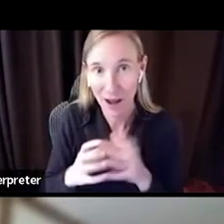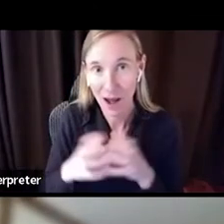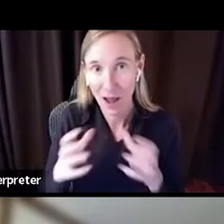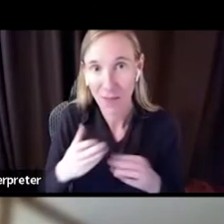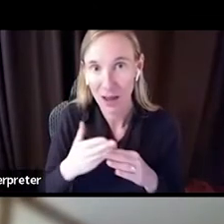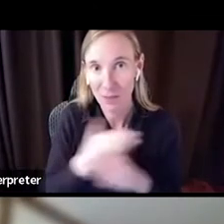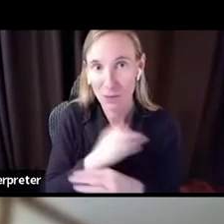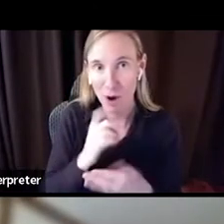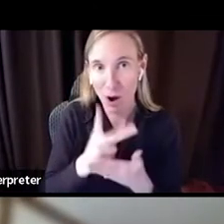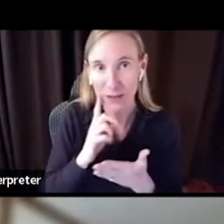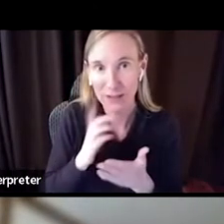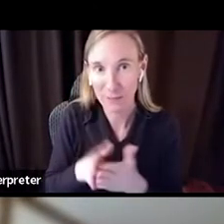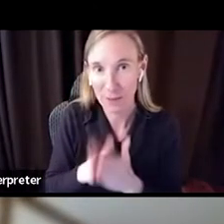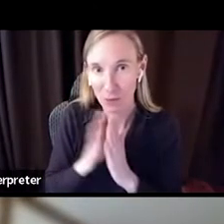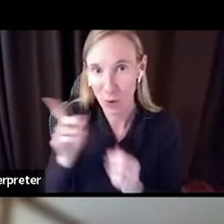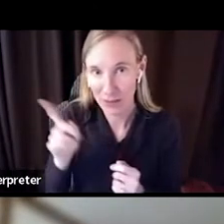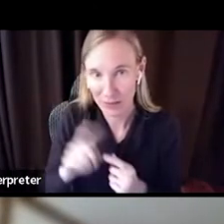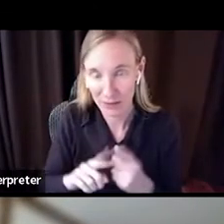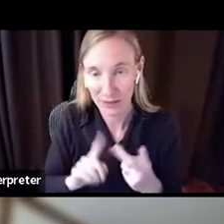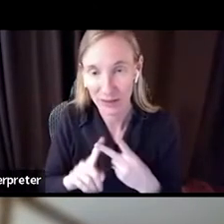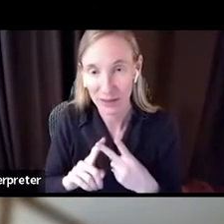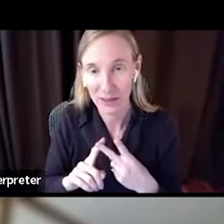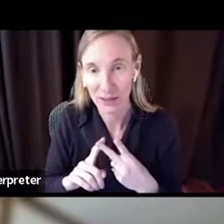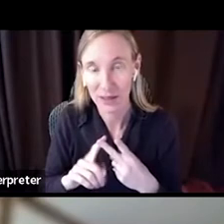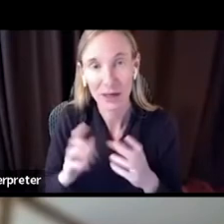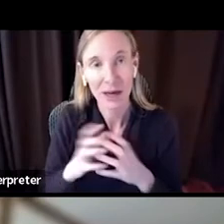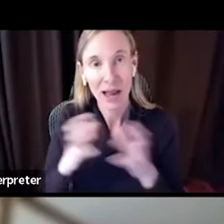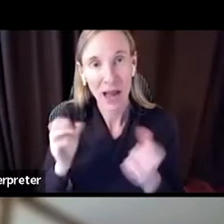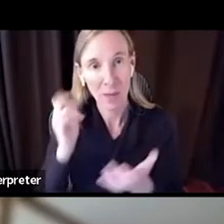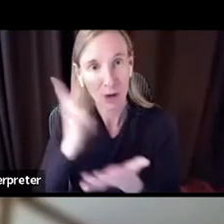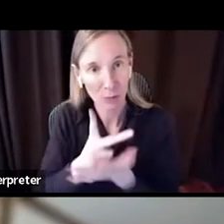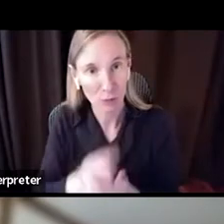have been requested and how many are approved.